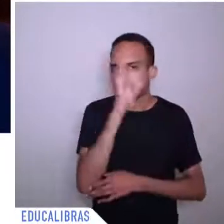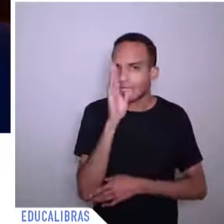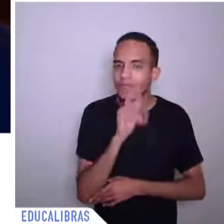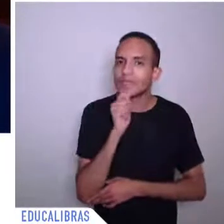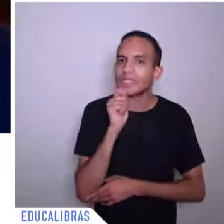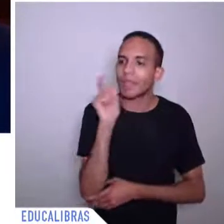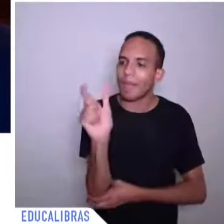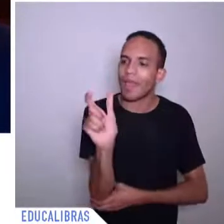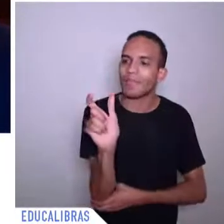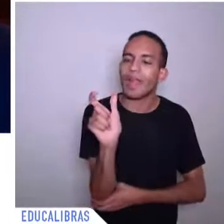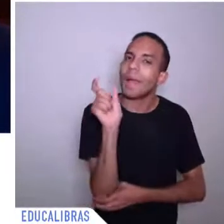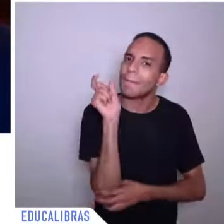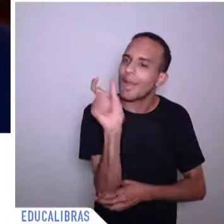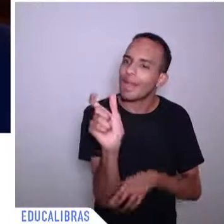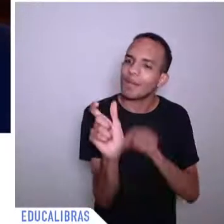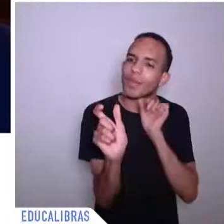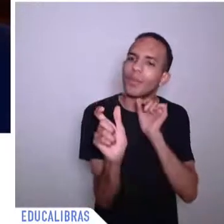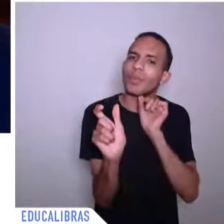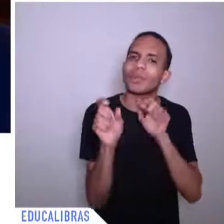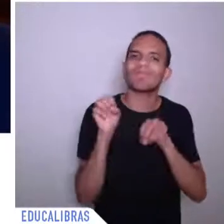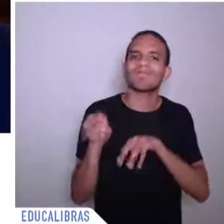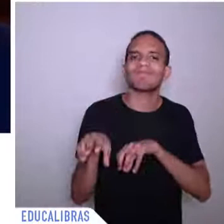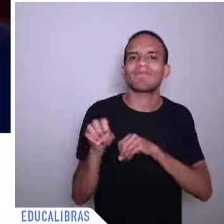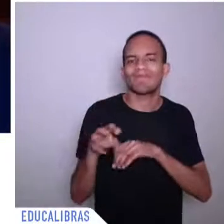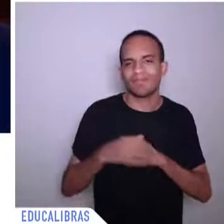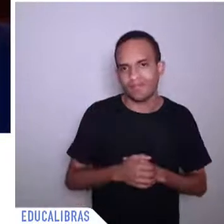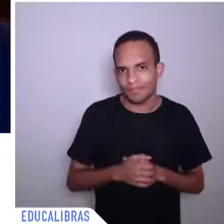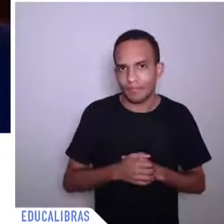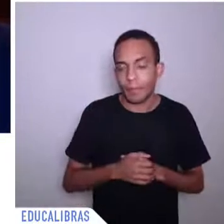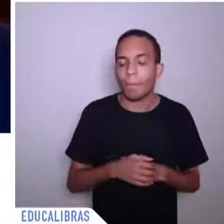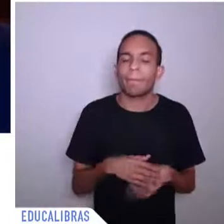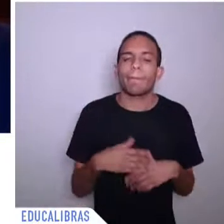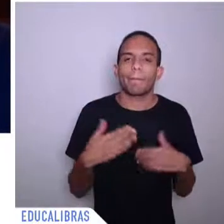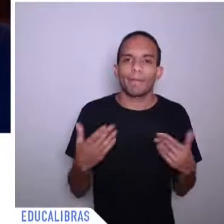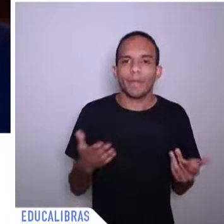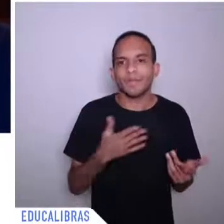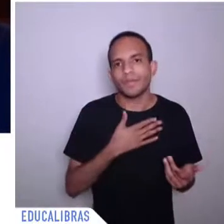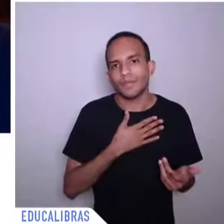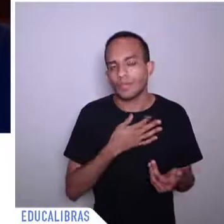think of the future in Brazil, and the word is education.